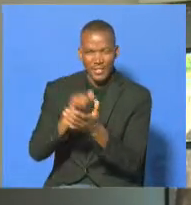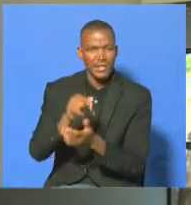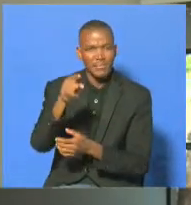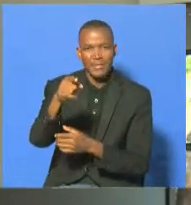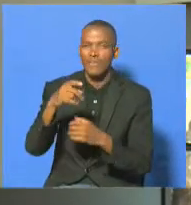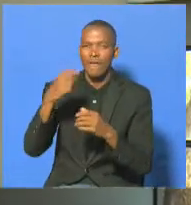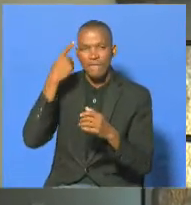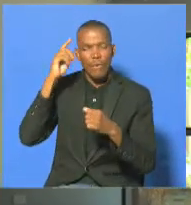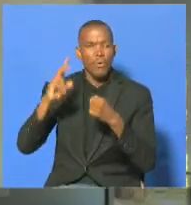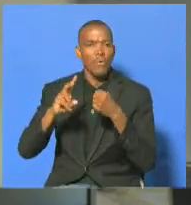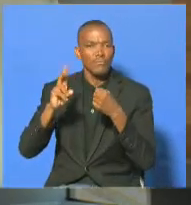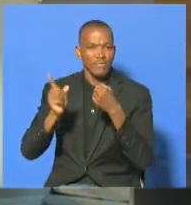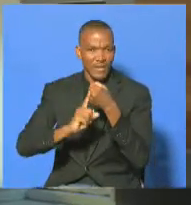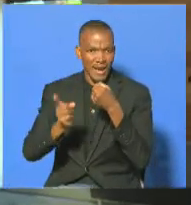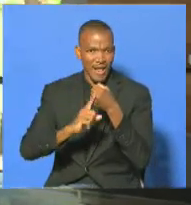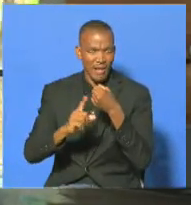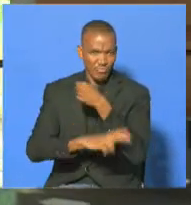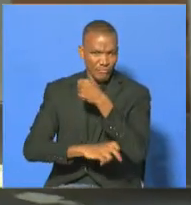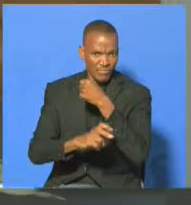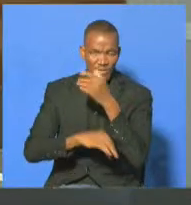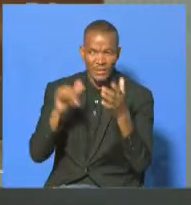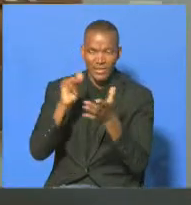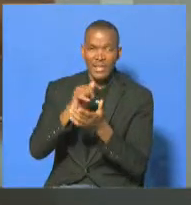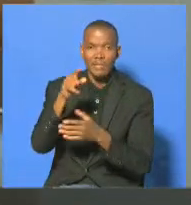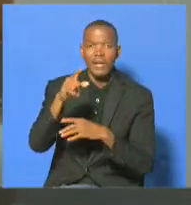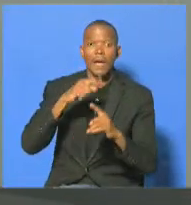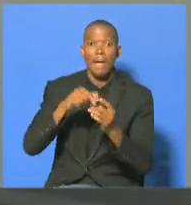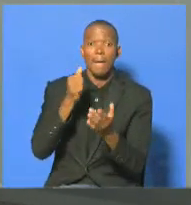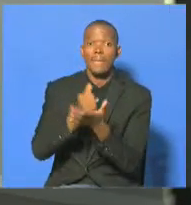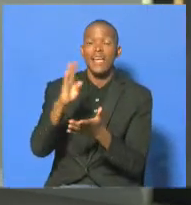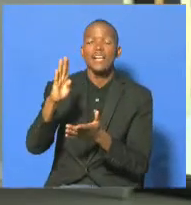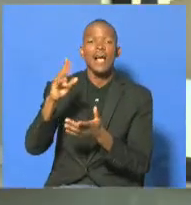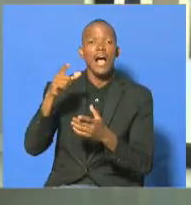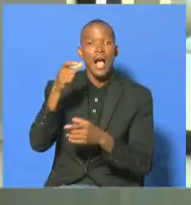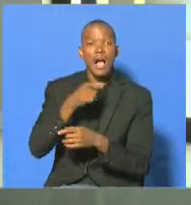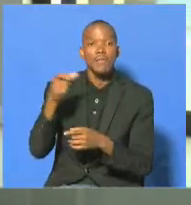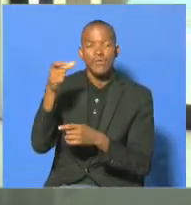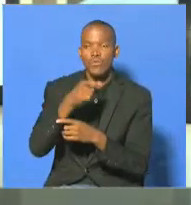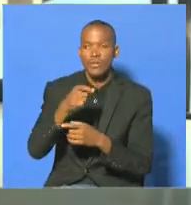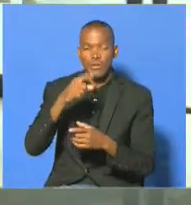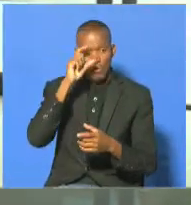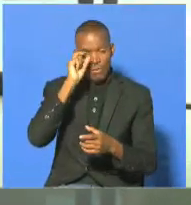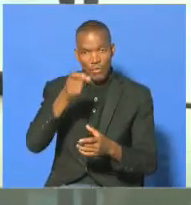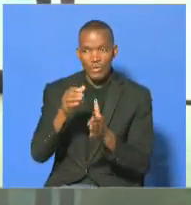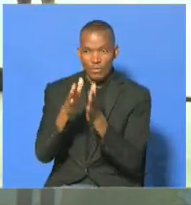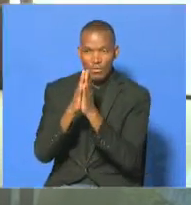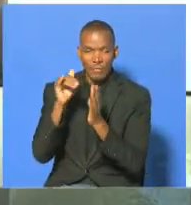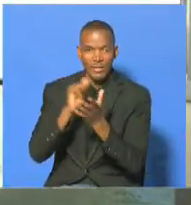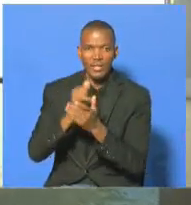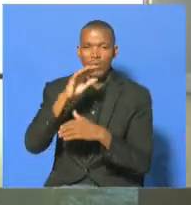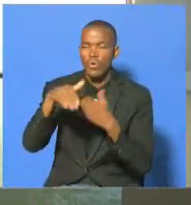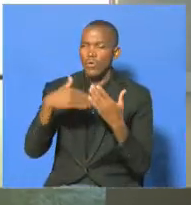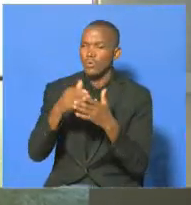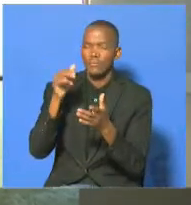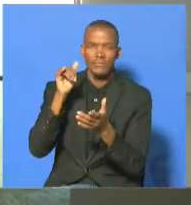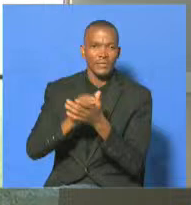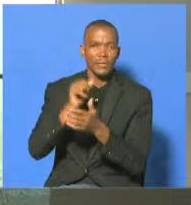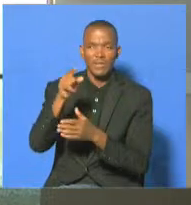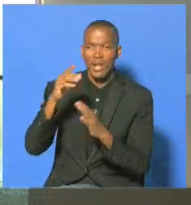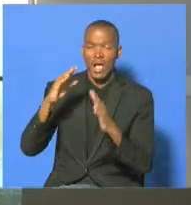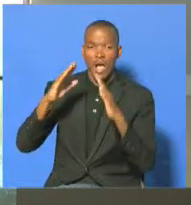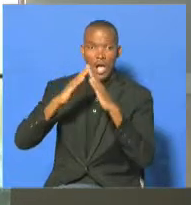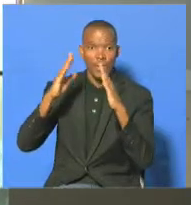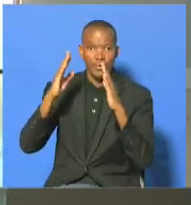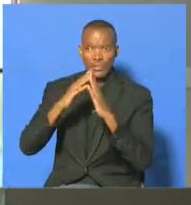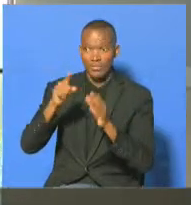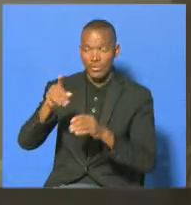crime. After this realization, Bank Gaborone filed a case with the High Court proving beyond reasonable doubt that the house